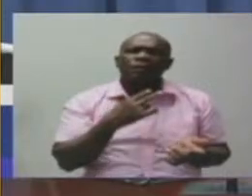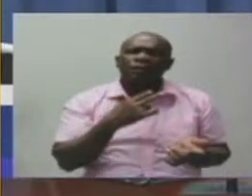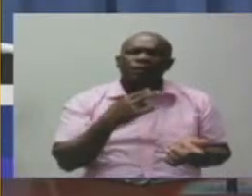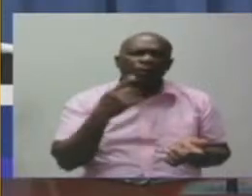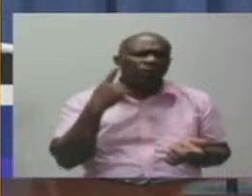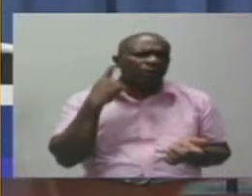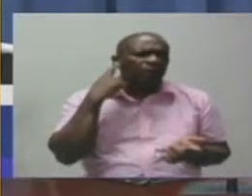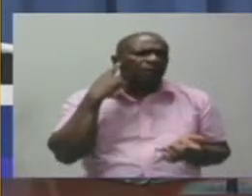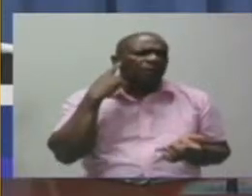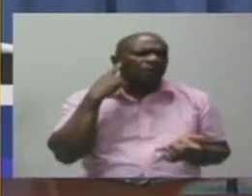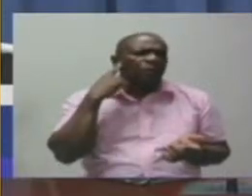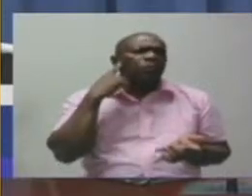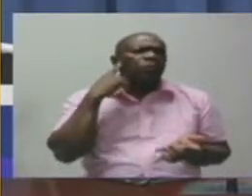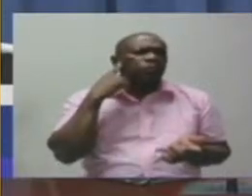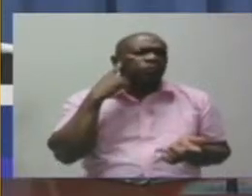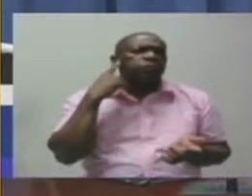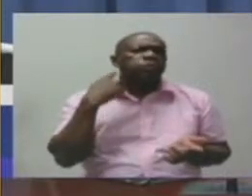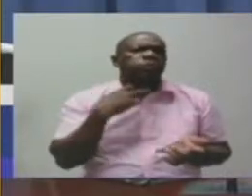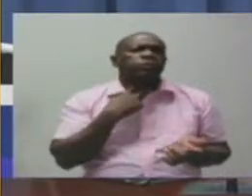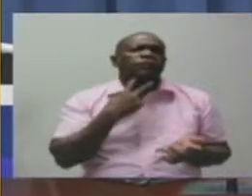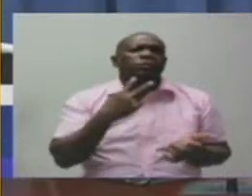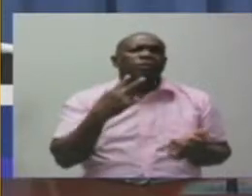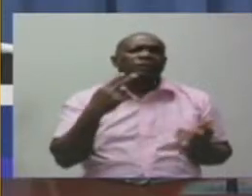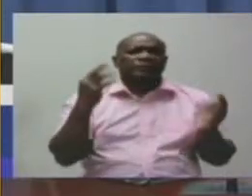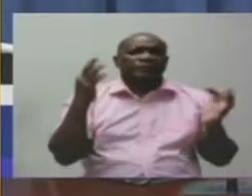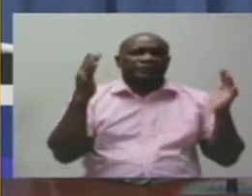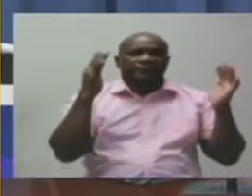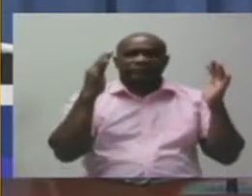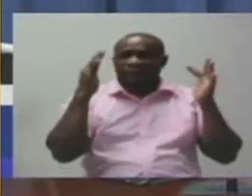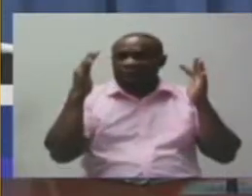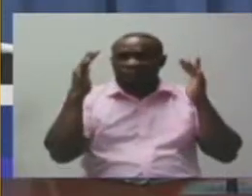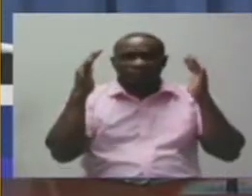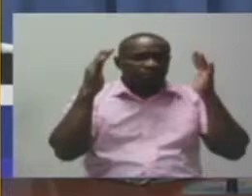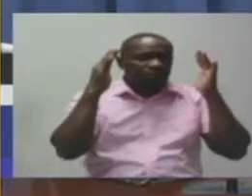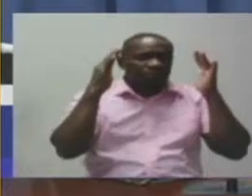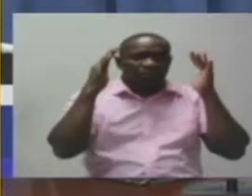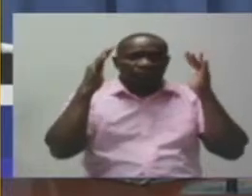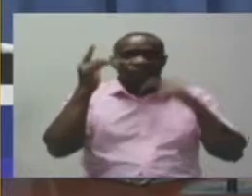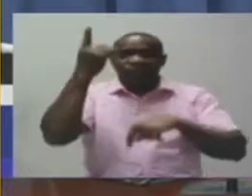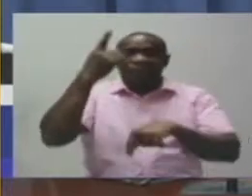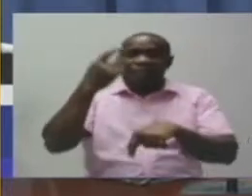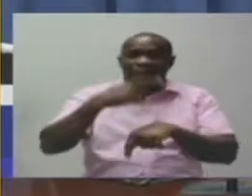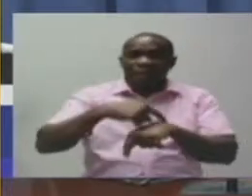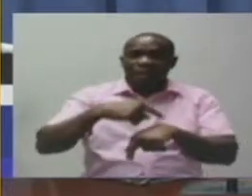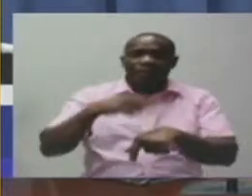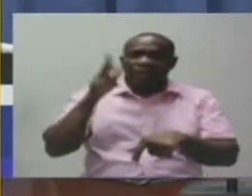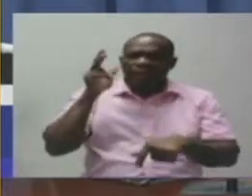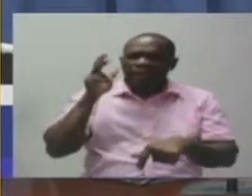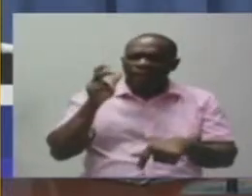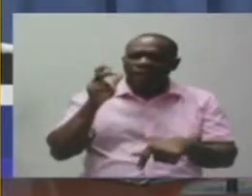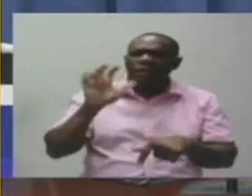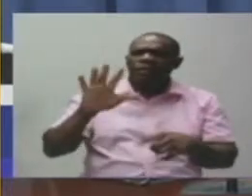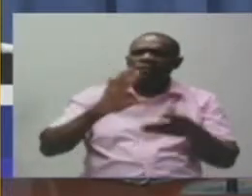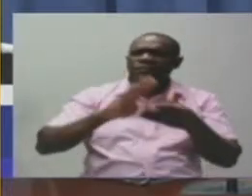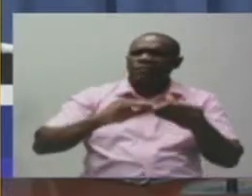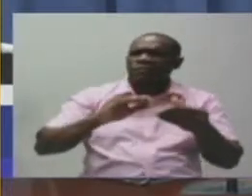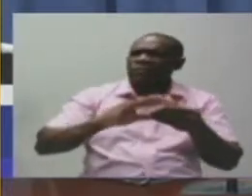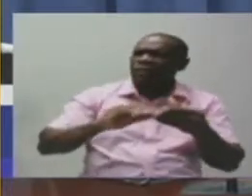Richards speak in the way she spoke. But